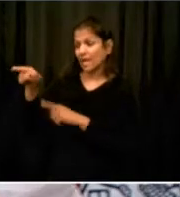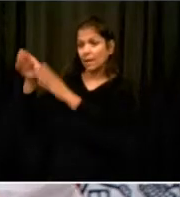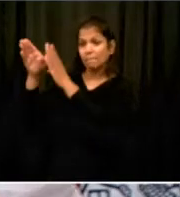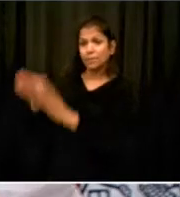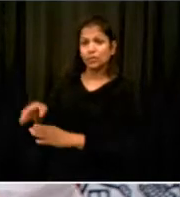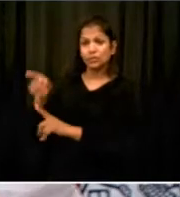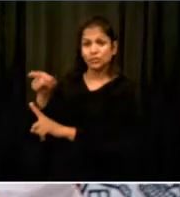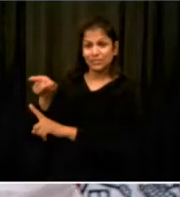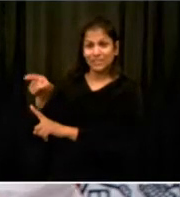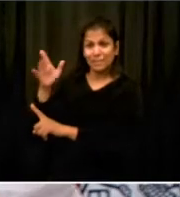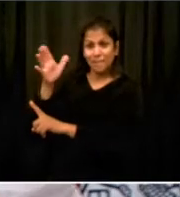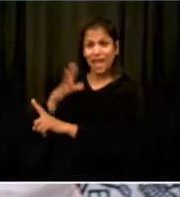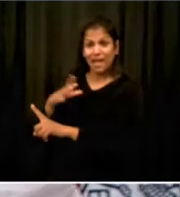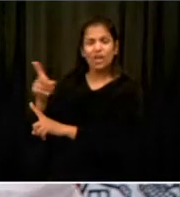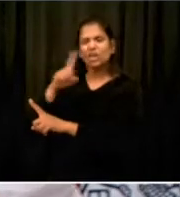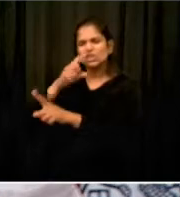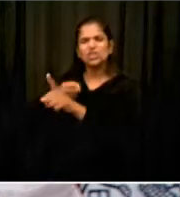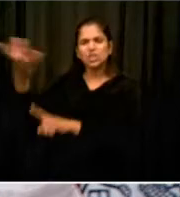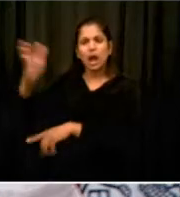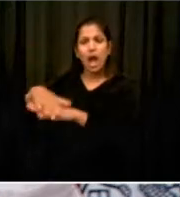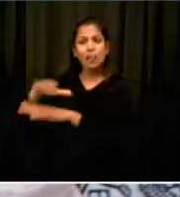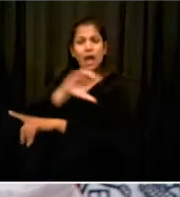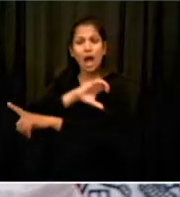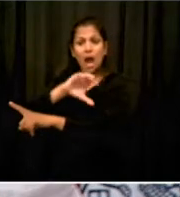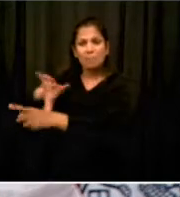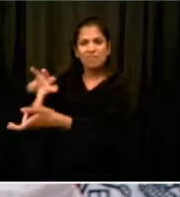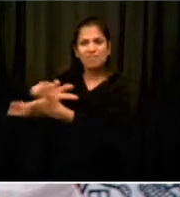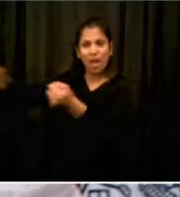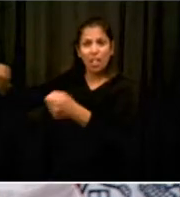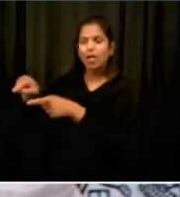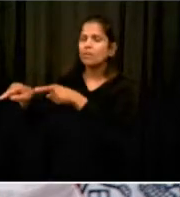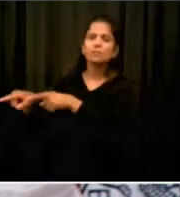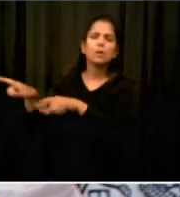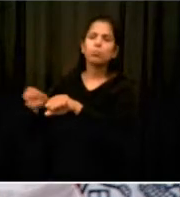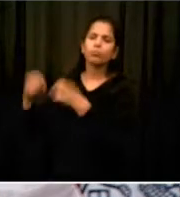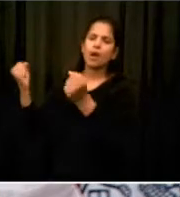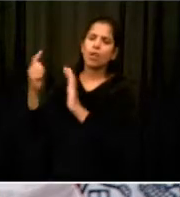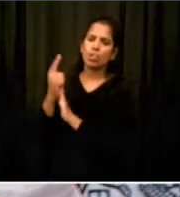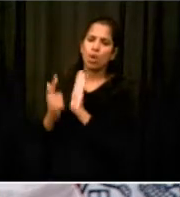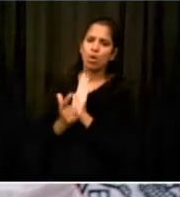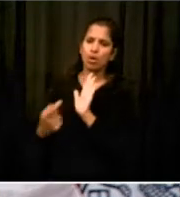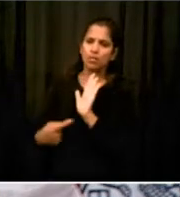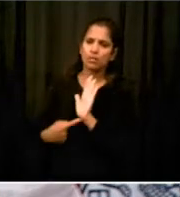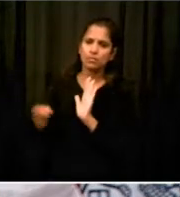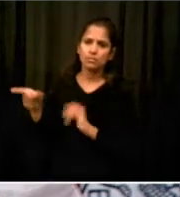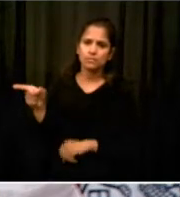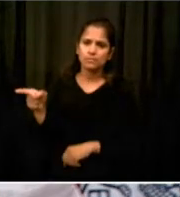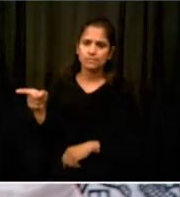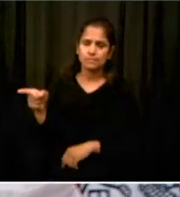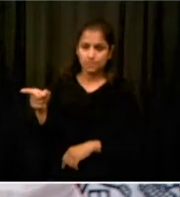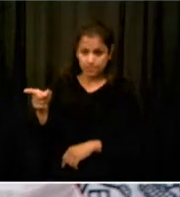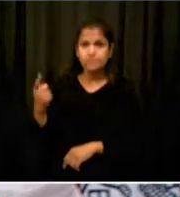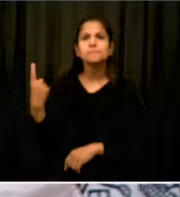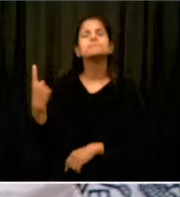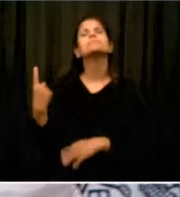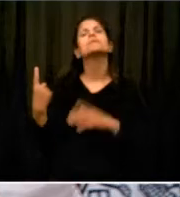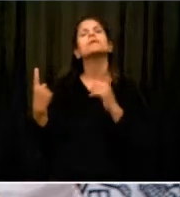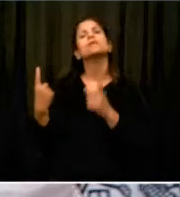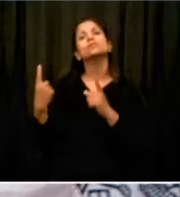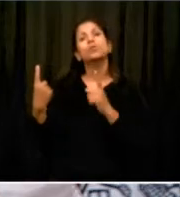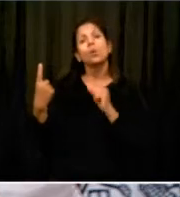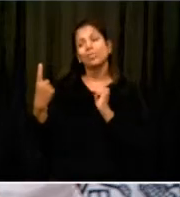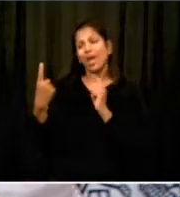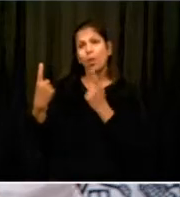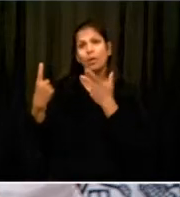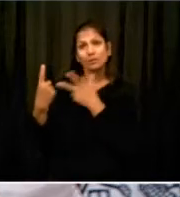vehicles. But it was quite clear that was an arrest being effectuated by the NYPD, as it